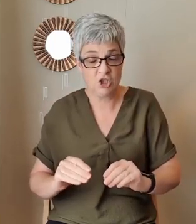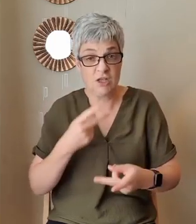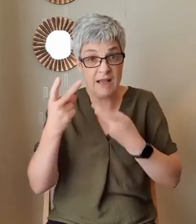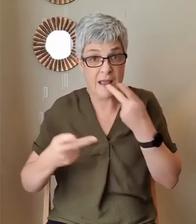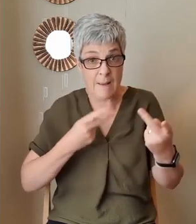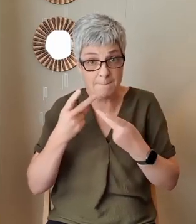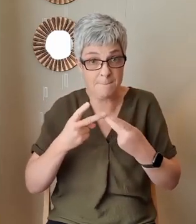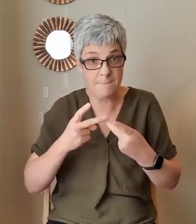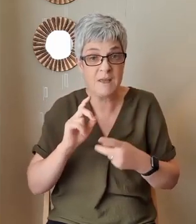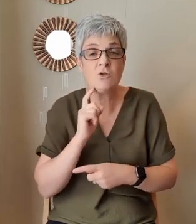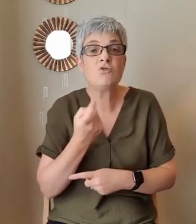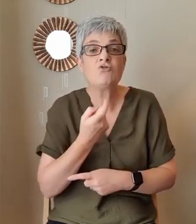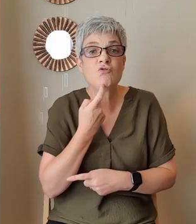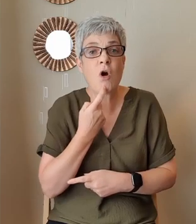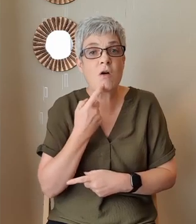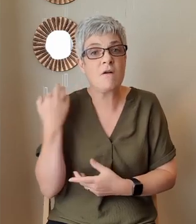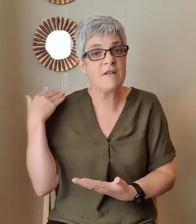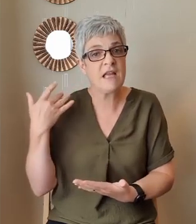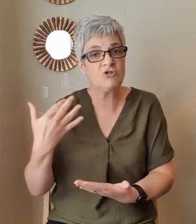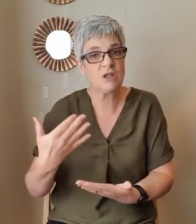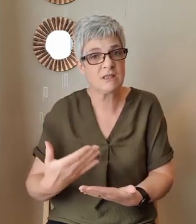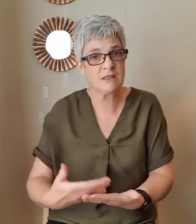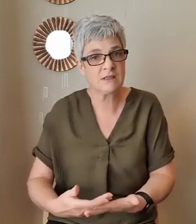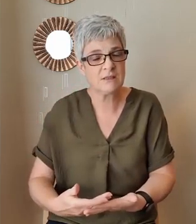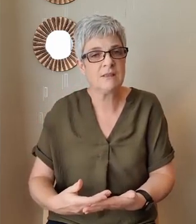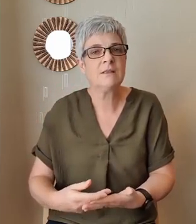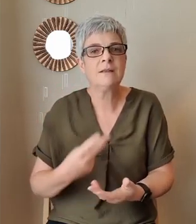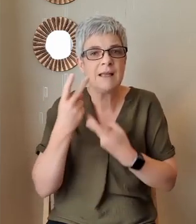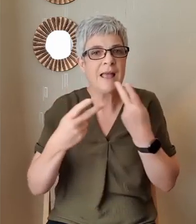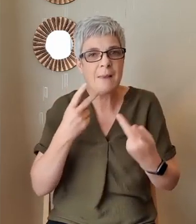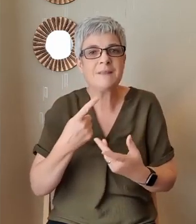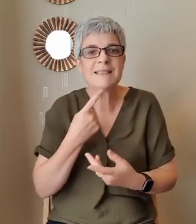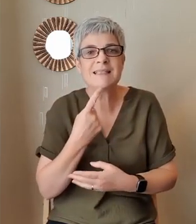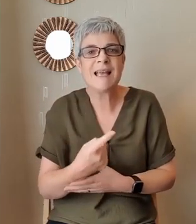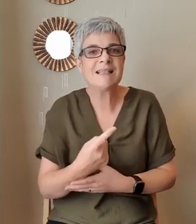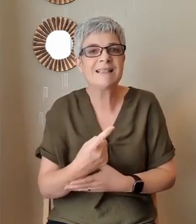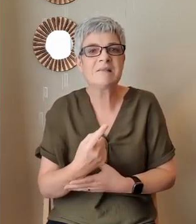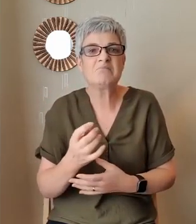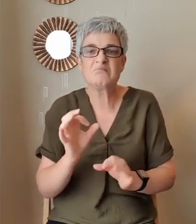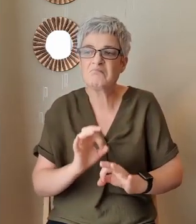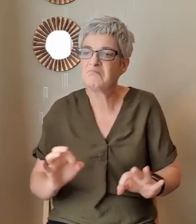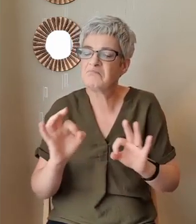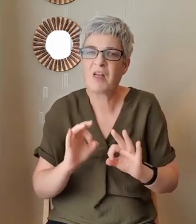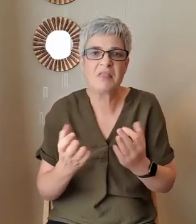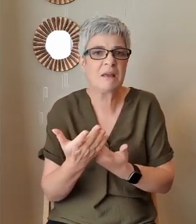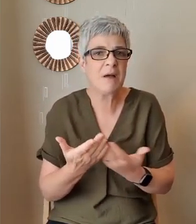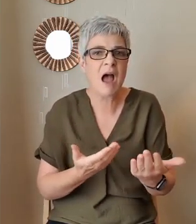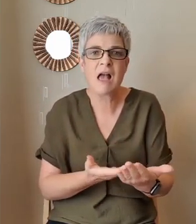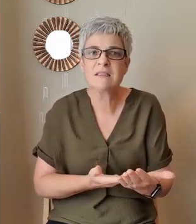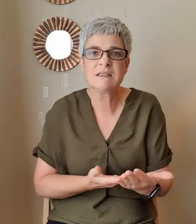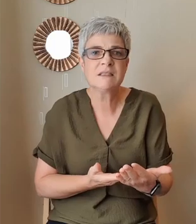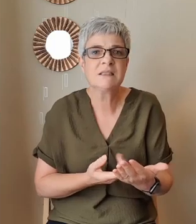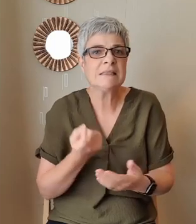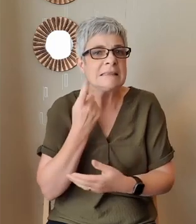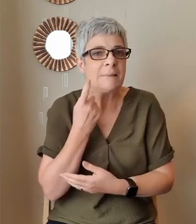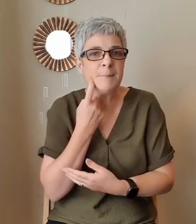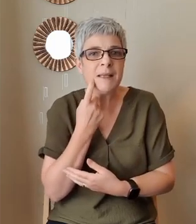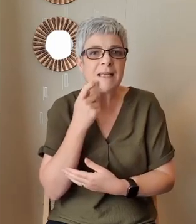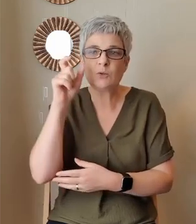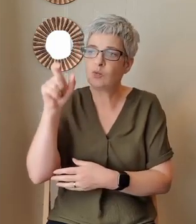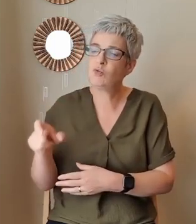the hymn Rock of Ages, a hymn that says, "Nothing in my hands I bring, simply to the cross I